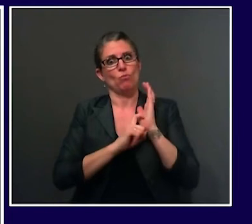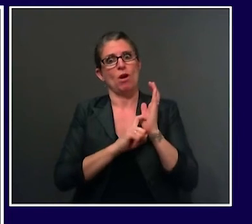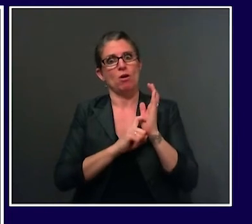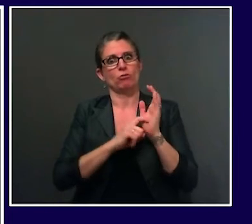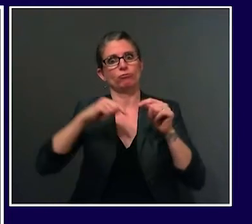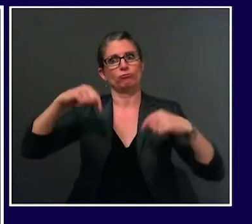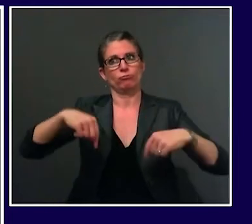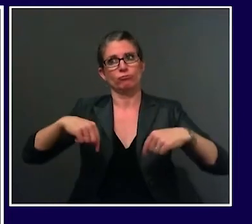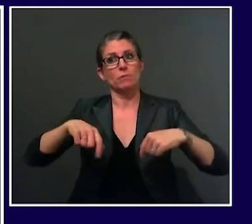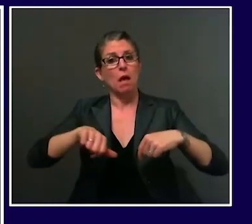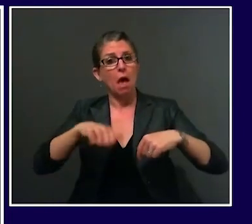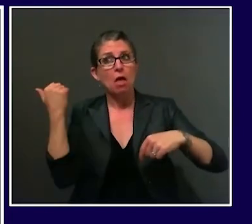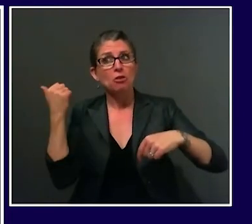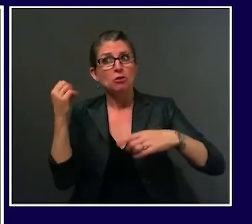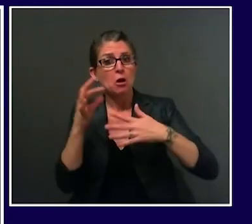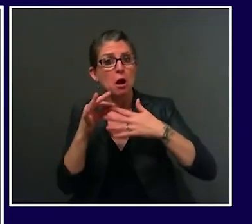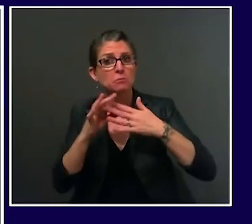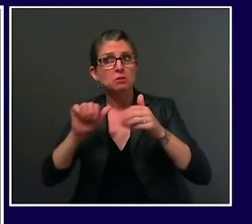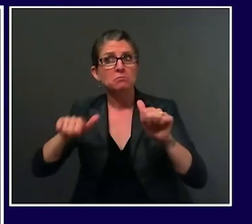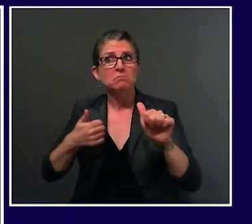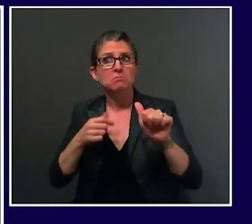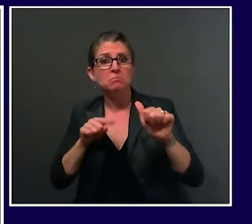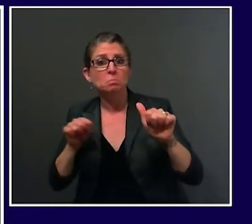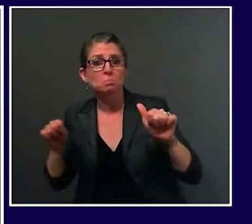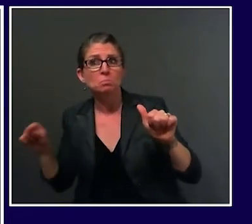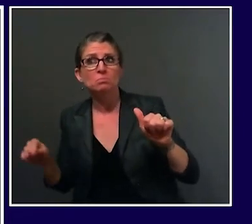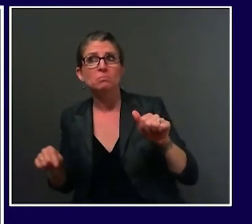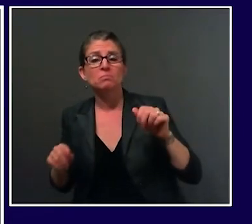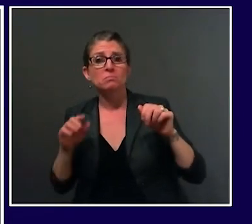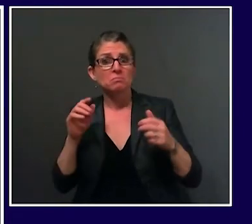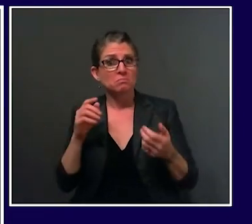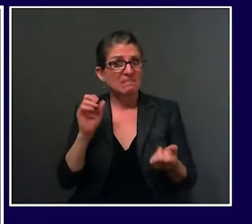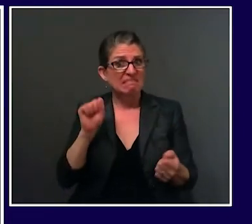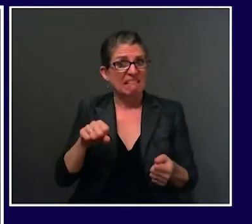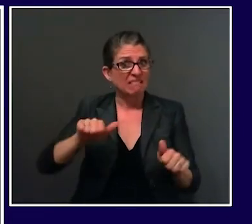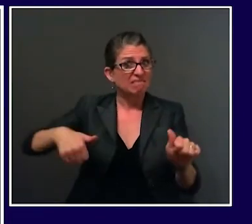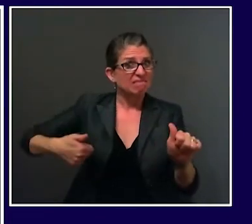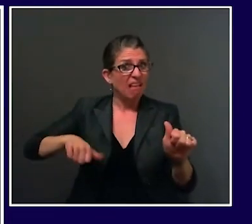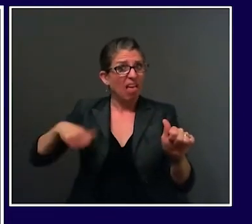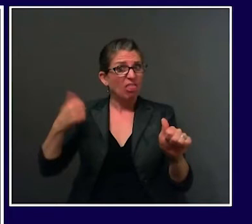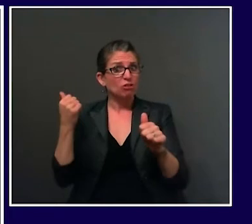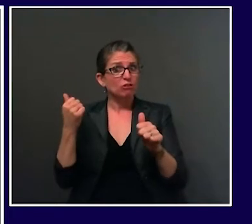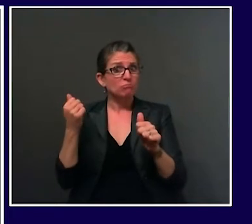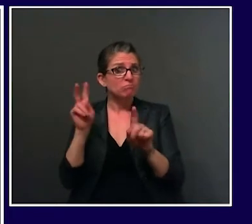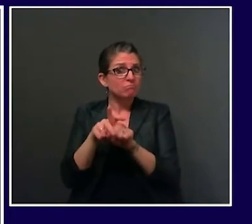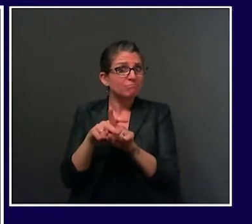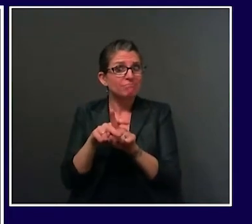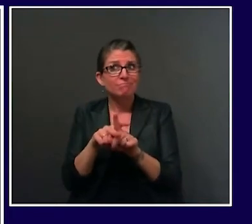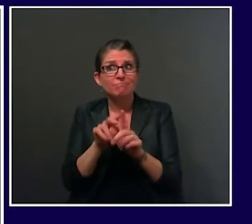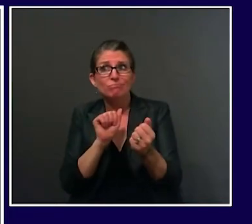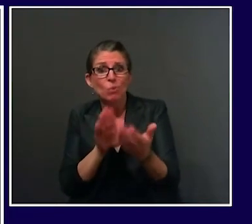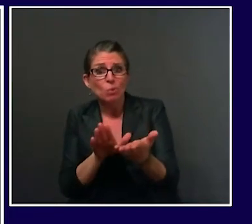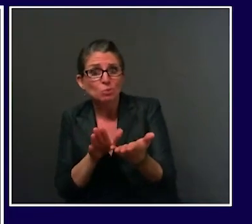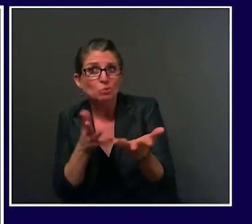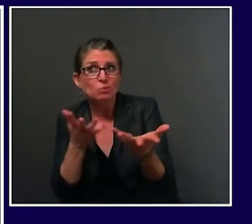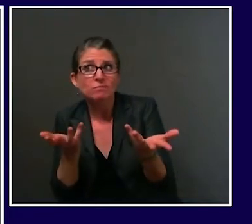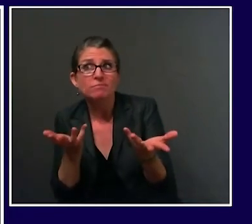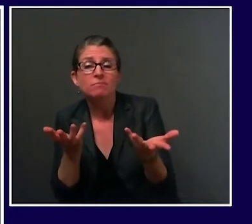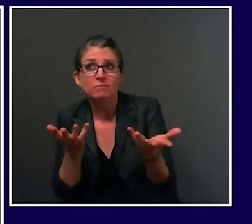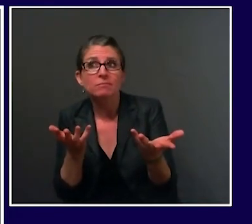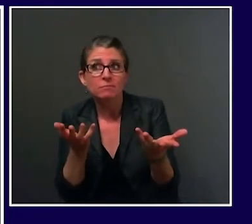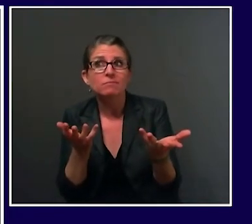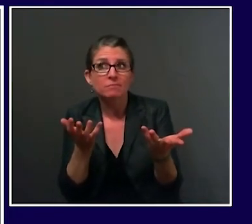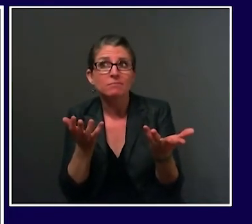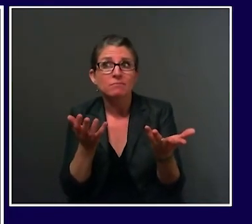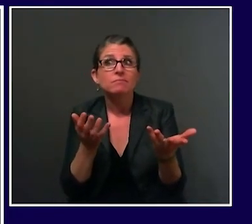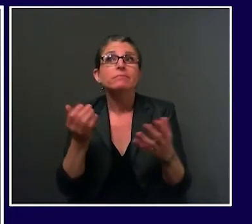Maine? And what would be the timeline for any changes to that? And also, are there any updates on plans on testing for out-of-state